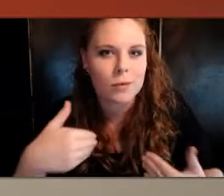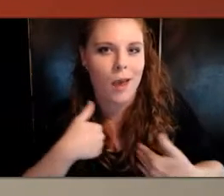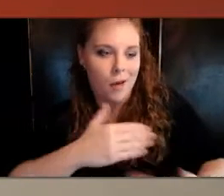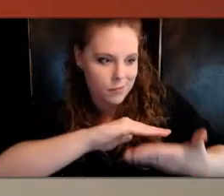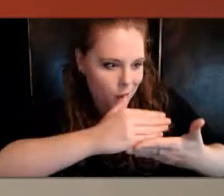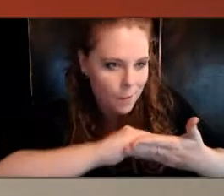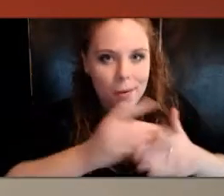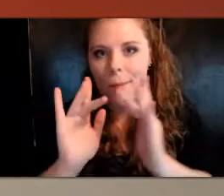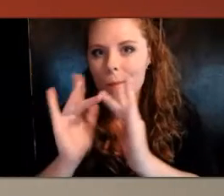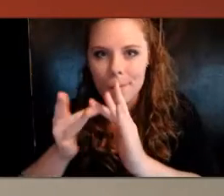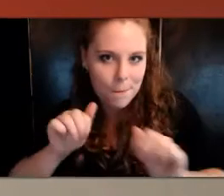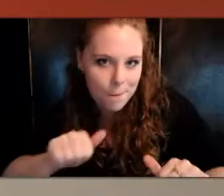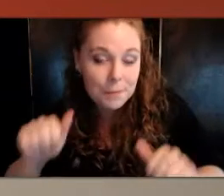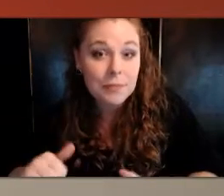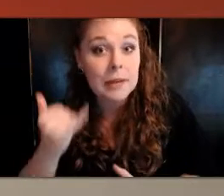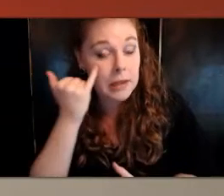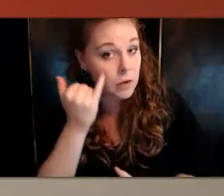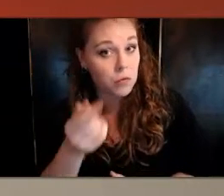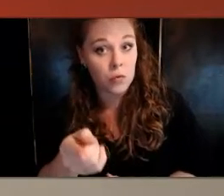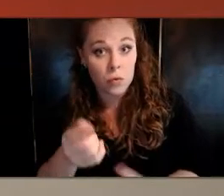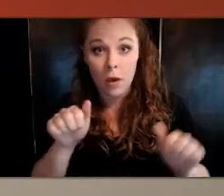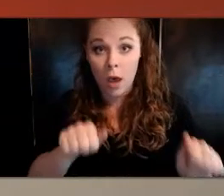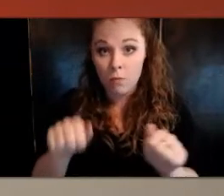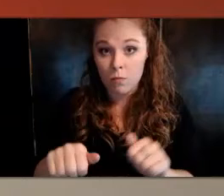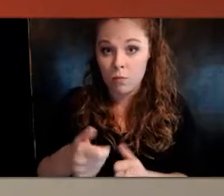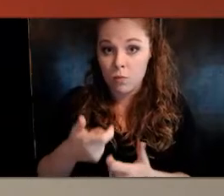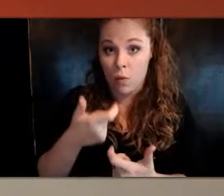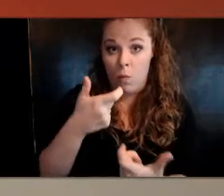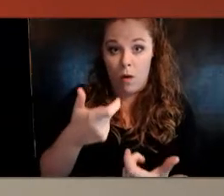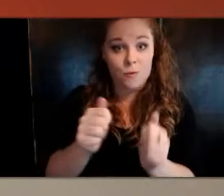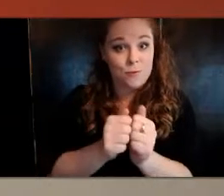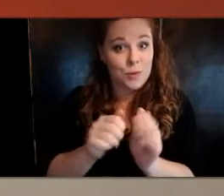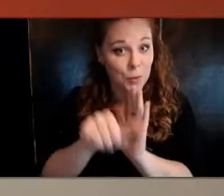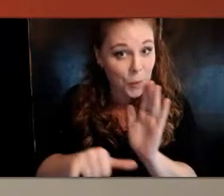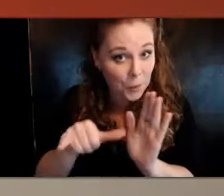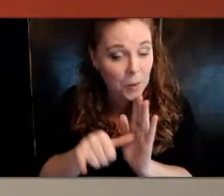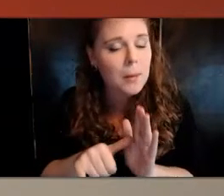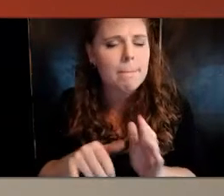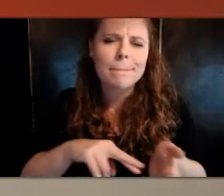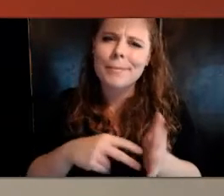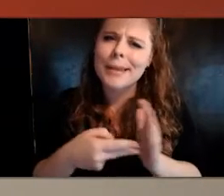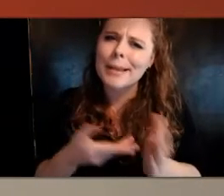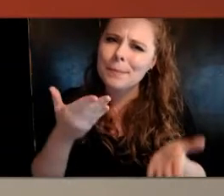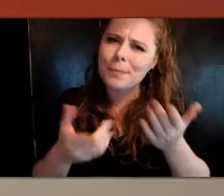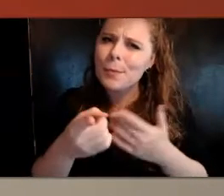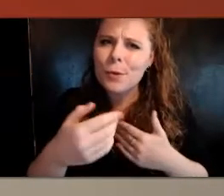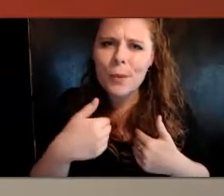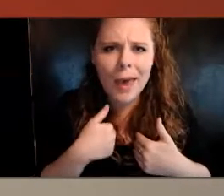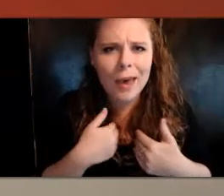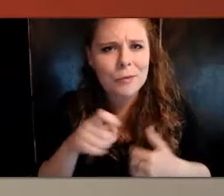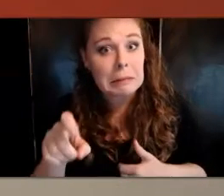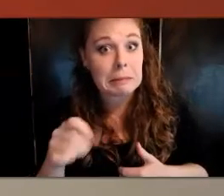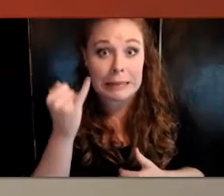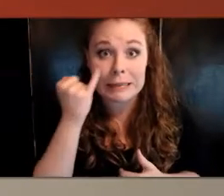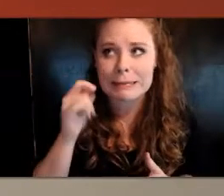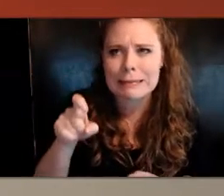you are watching this broadcast through YouTube right now, most likely you have what you need. If you do not have resources that you need to